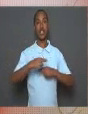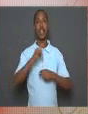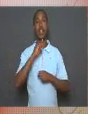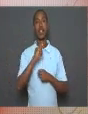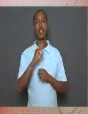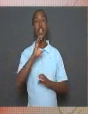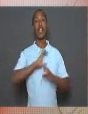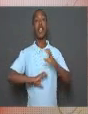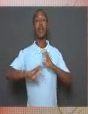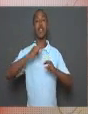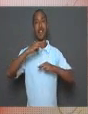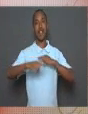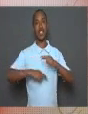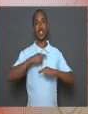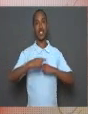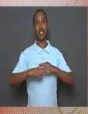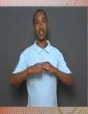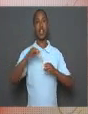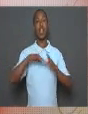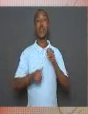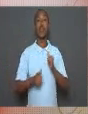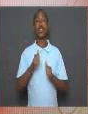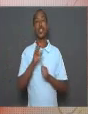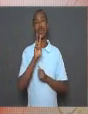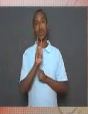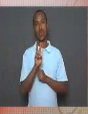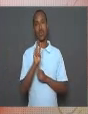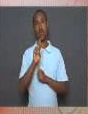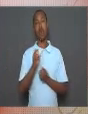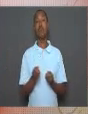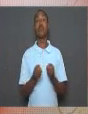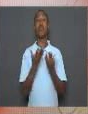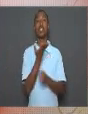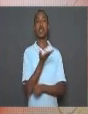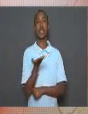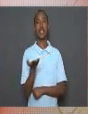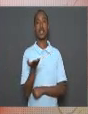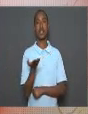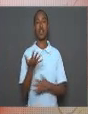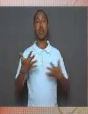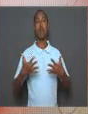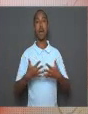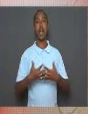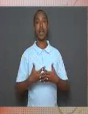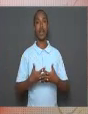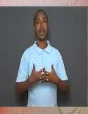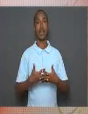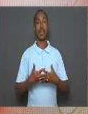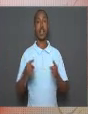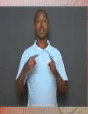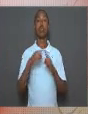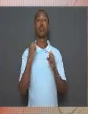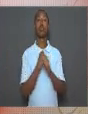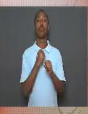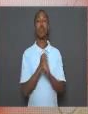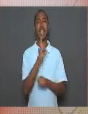is a chemical reaction in which two or more substances combine to form